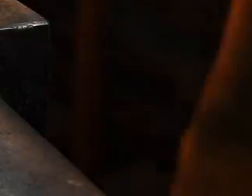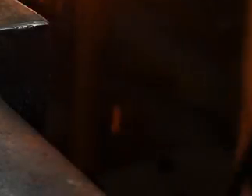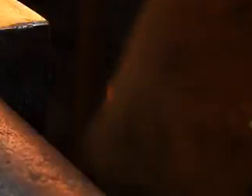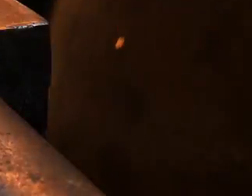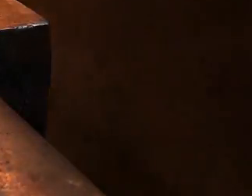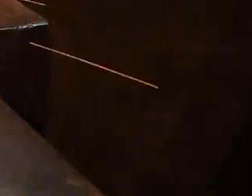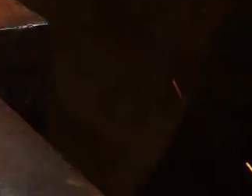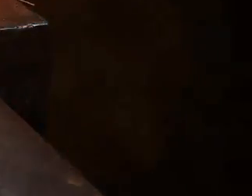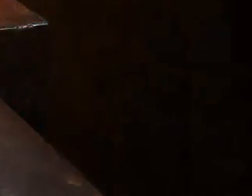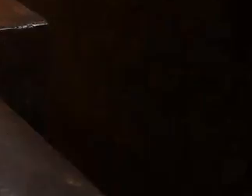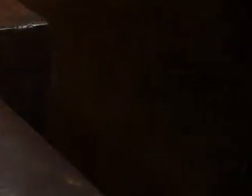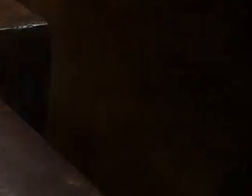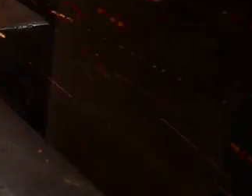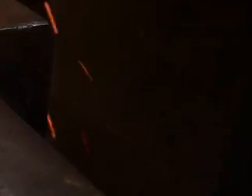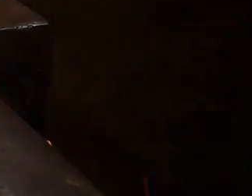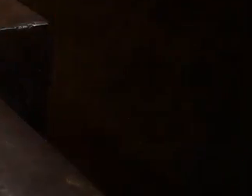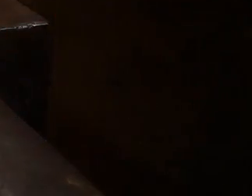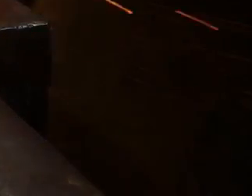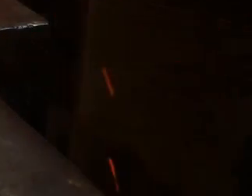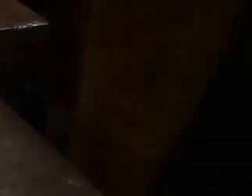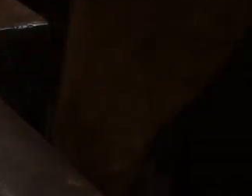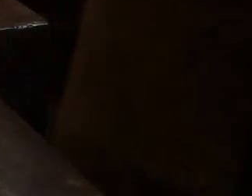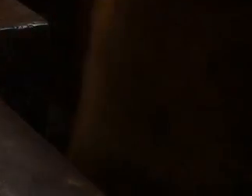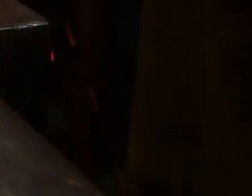Pull this out.